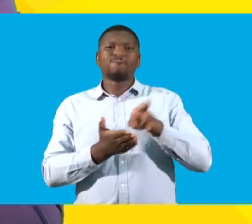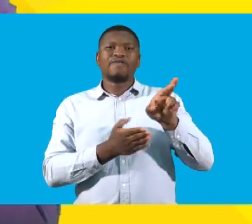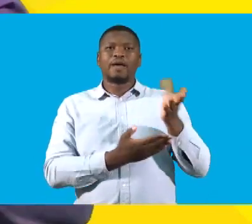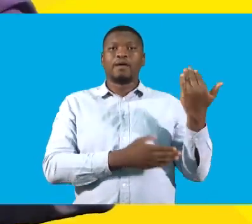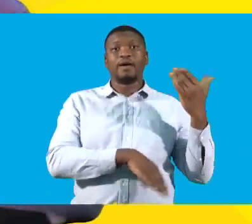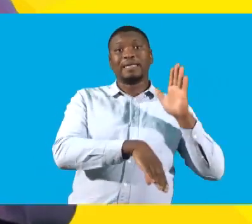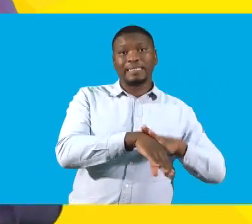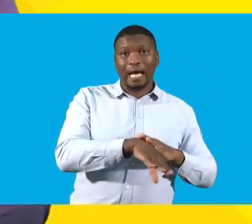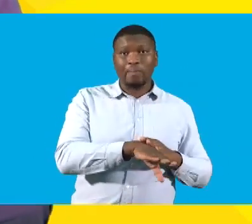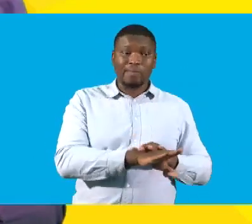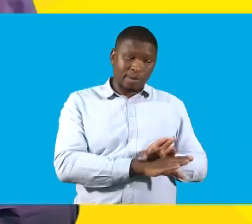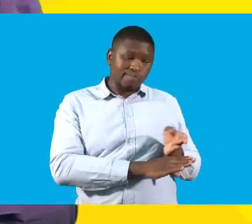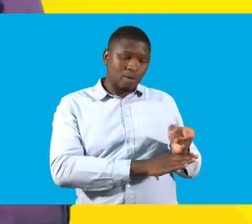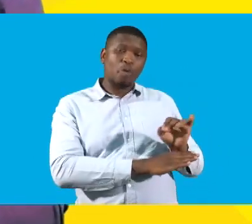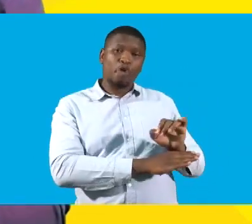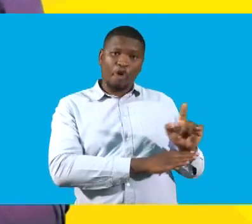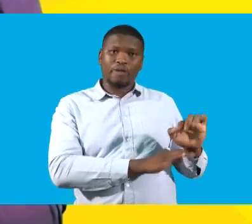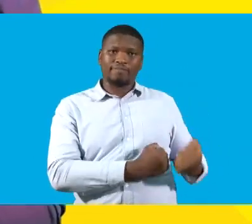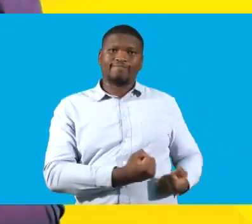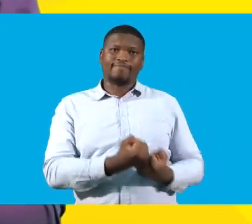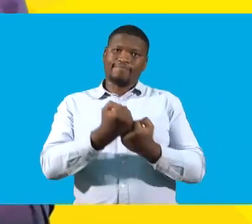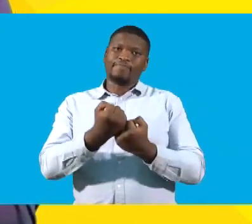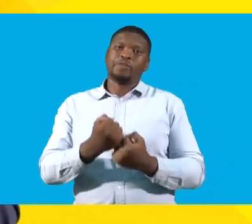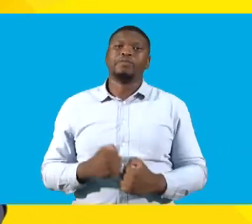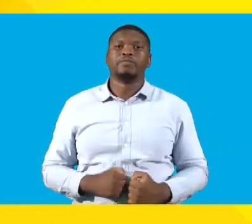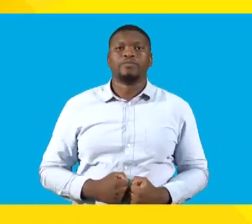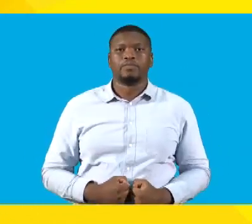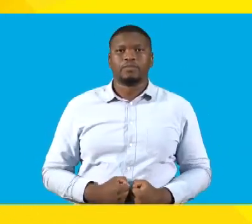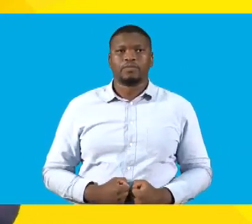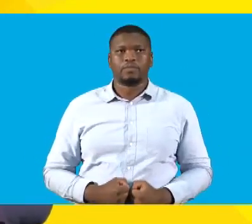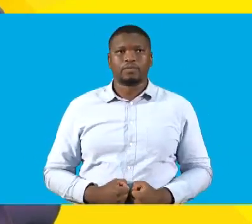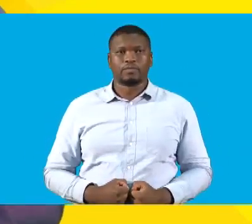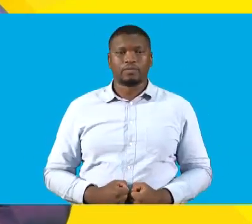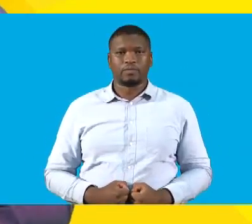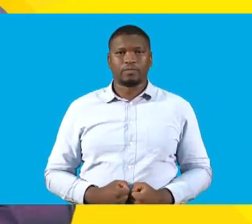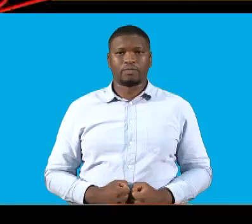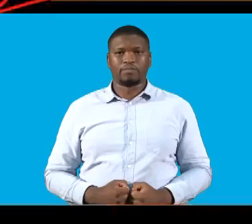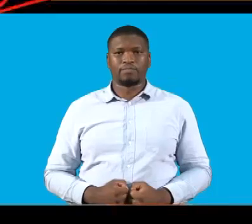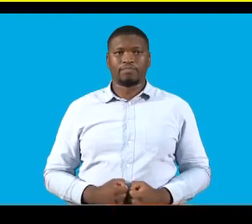a specific moment within the novel to back your claim.